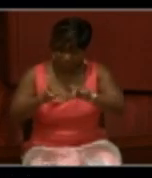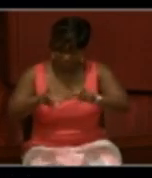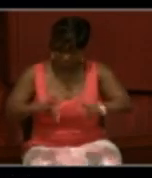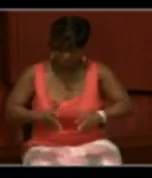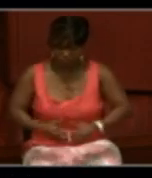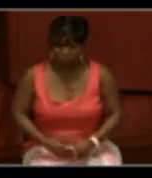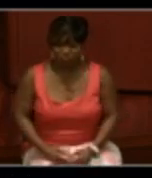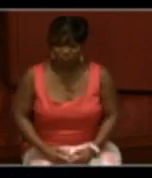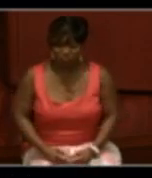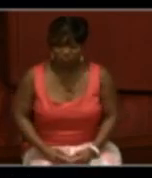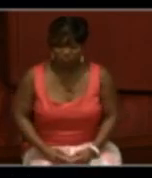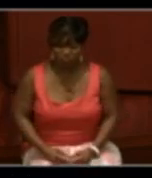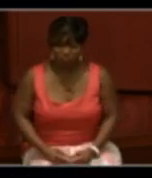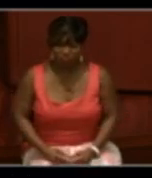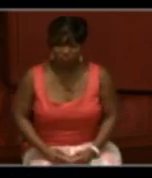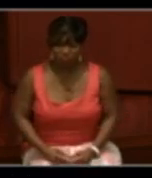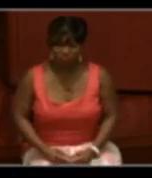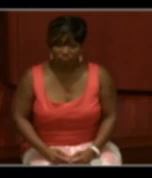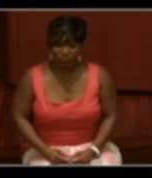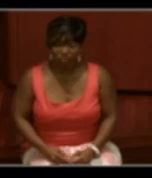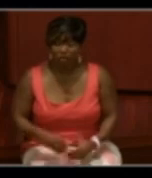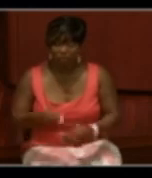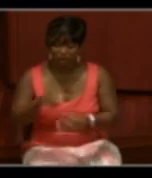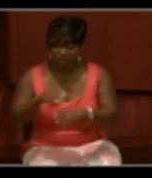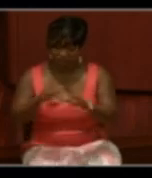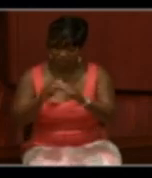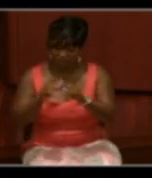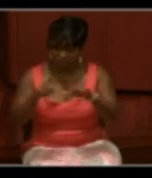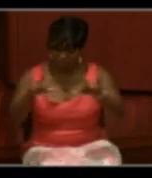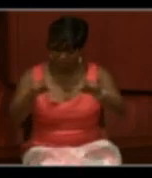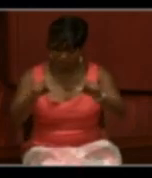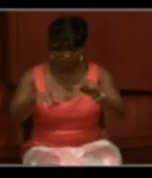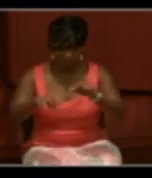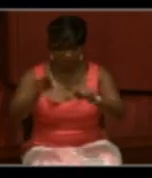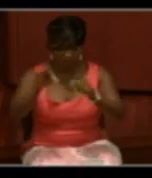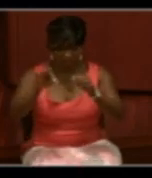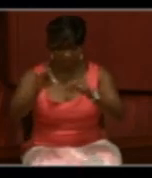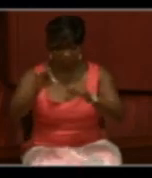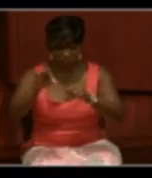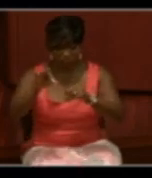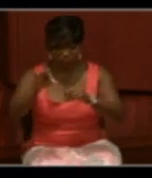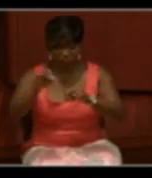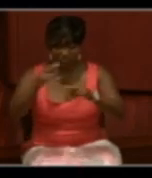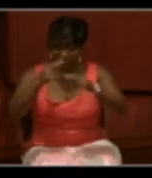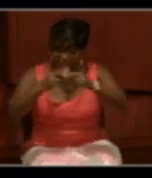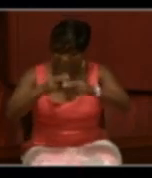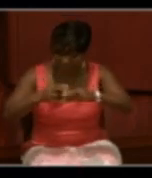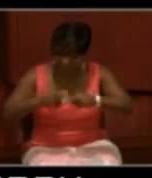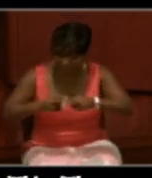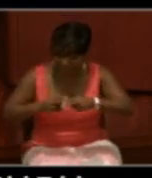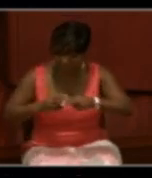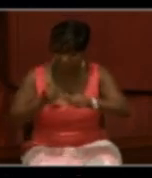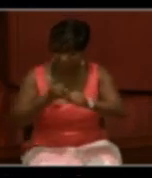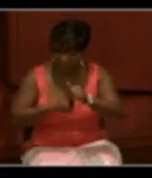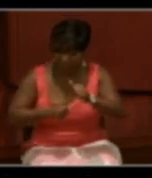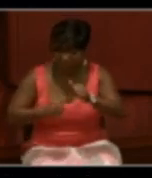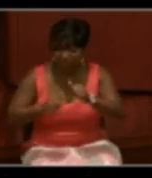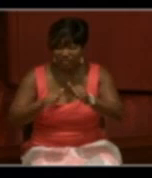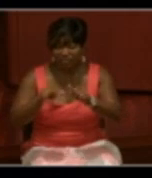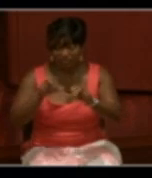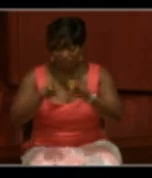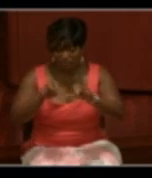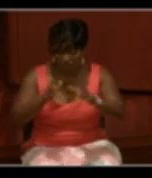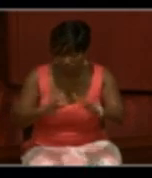And on these cards of deposit, you can find the names of each depositor, their account